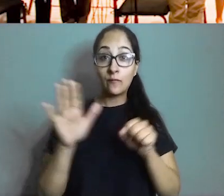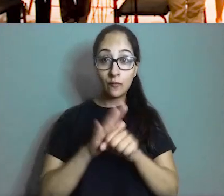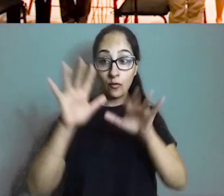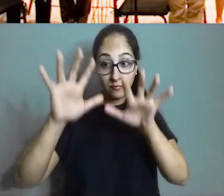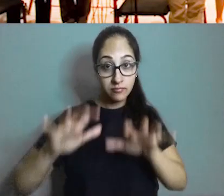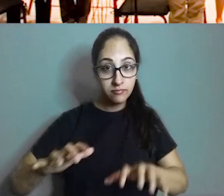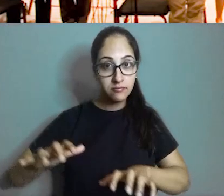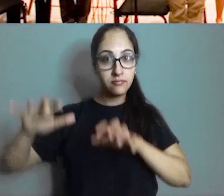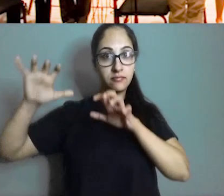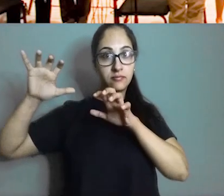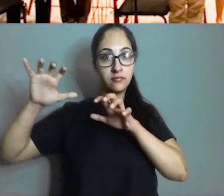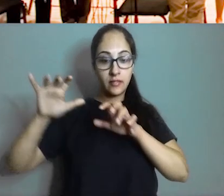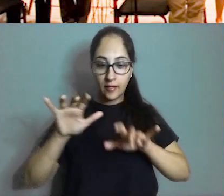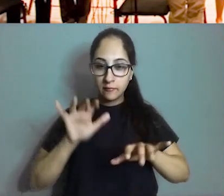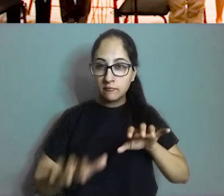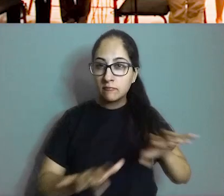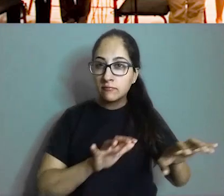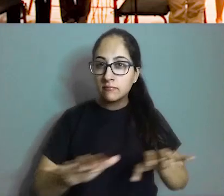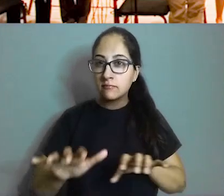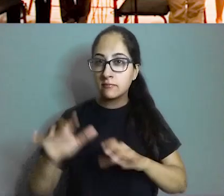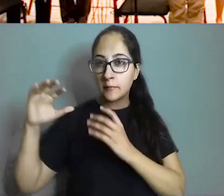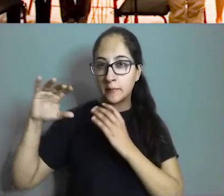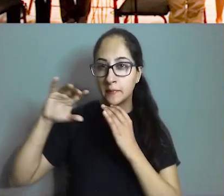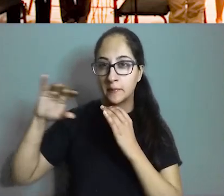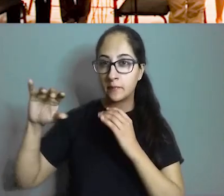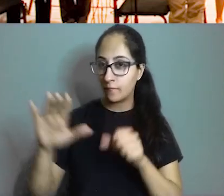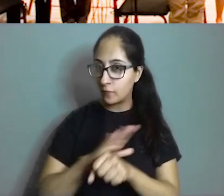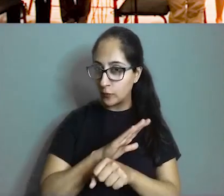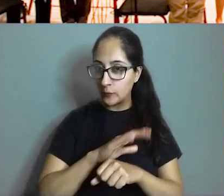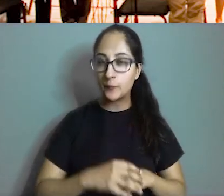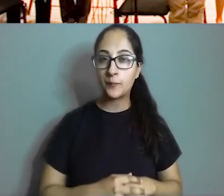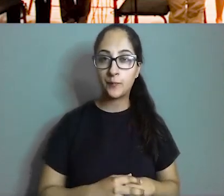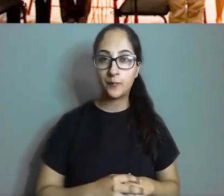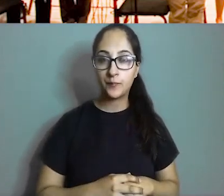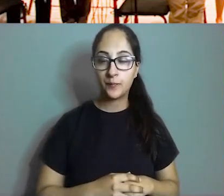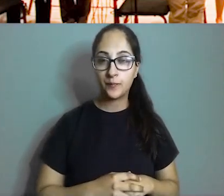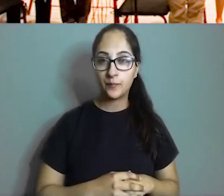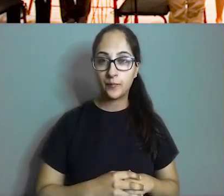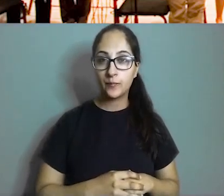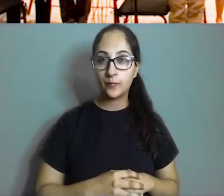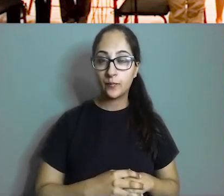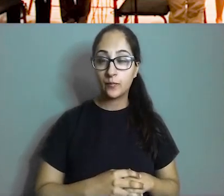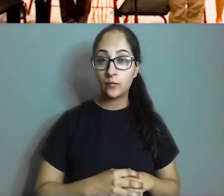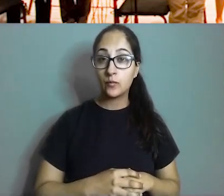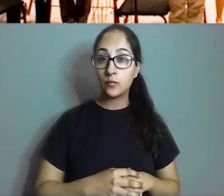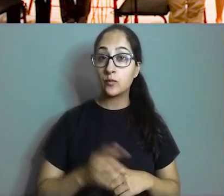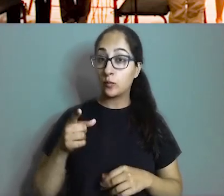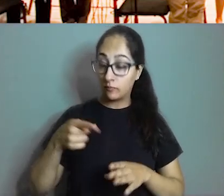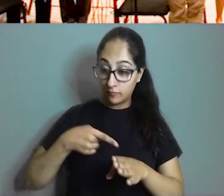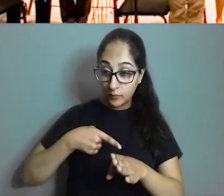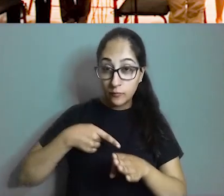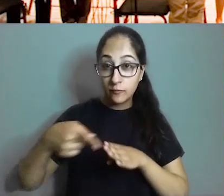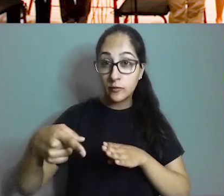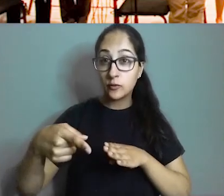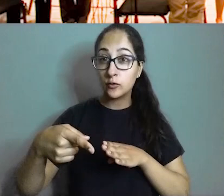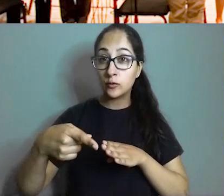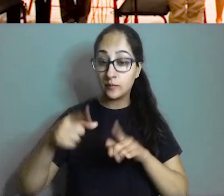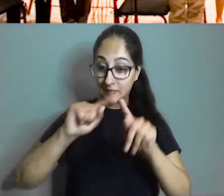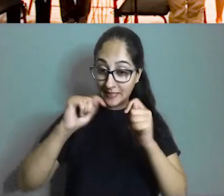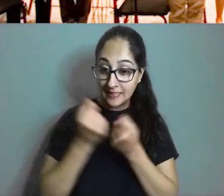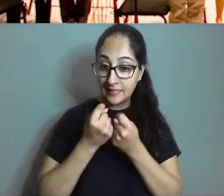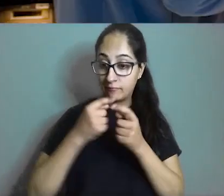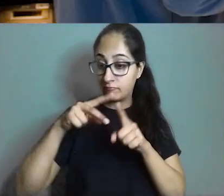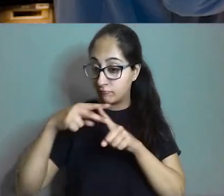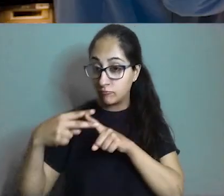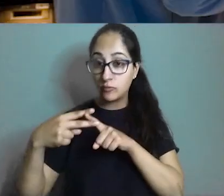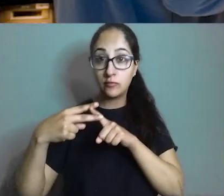the nasheed is actually based on that melody. And in both cases, I got to work with orchestrators and engineers